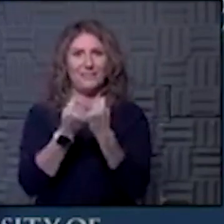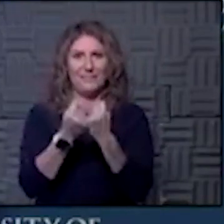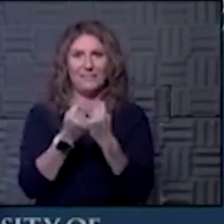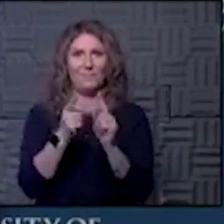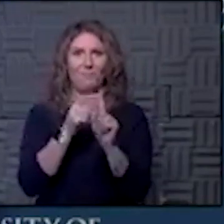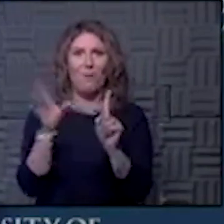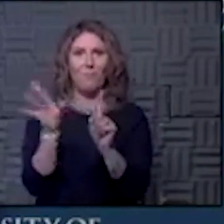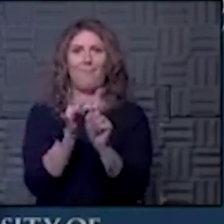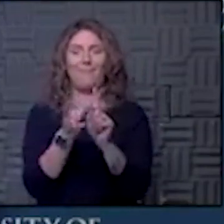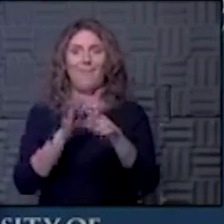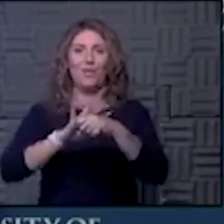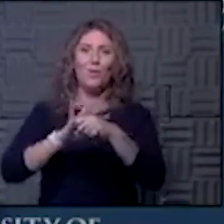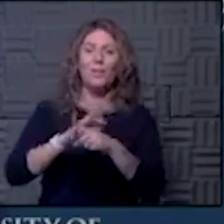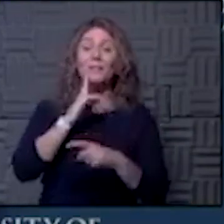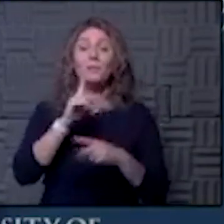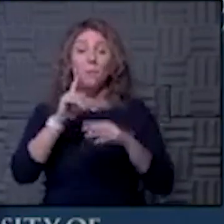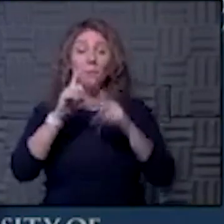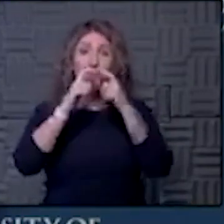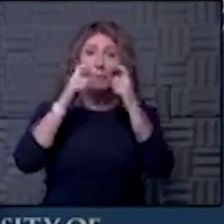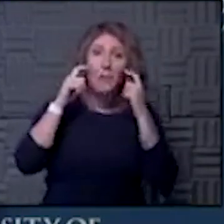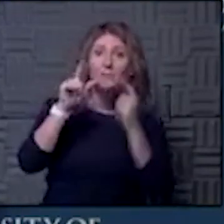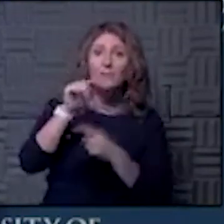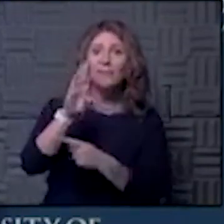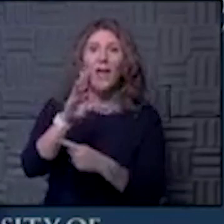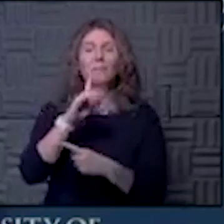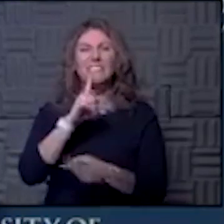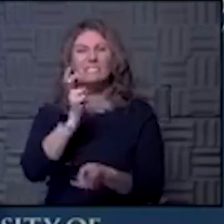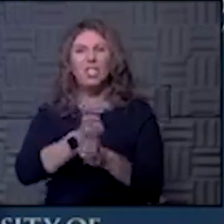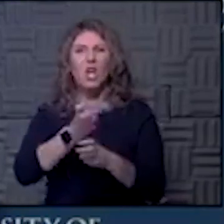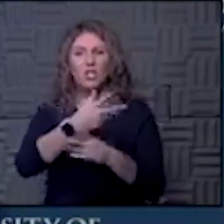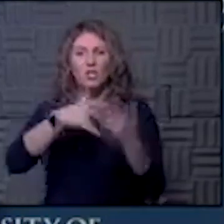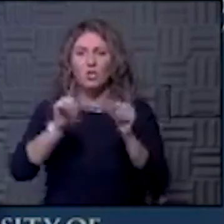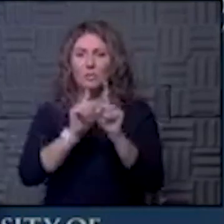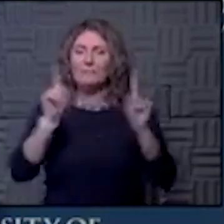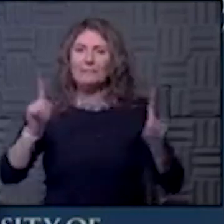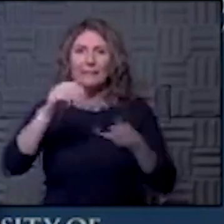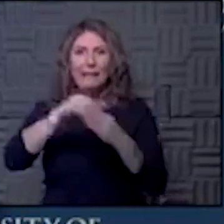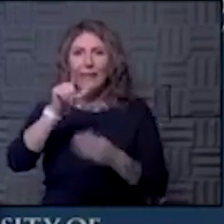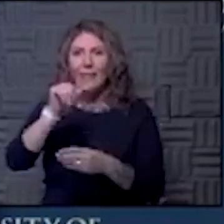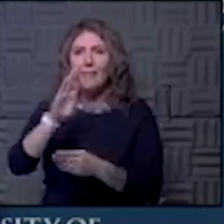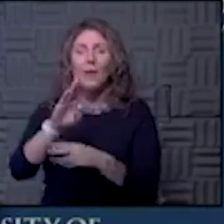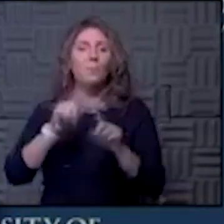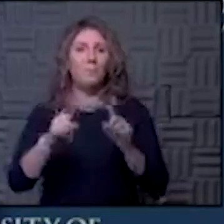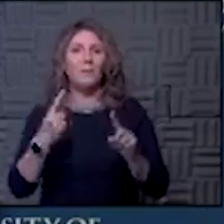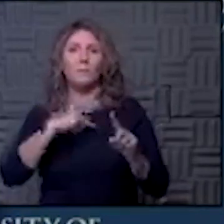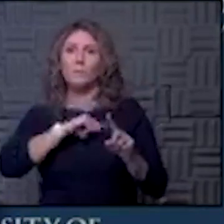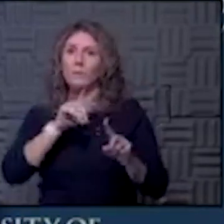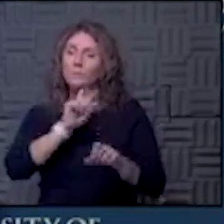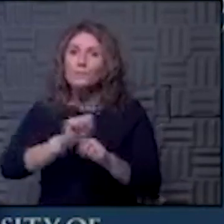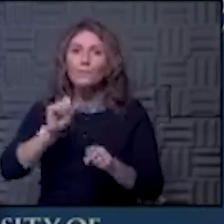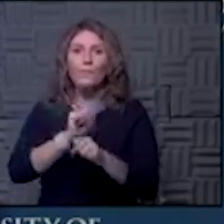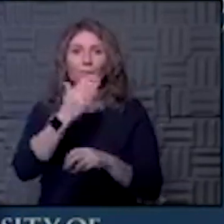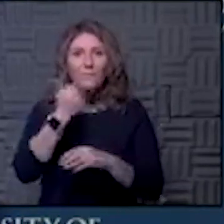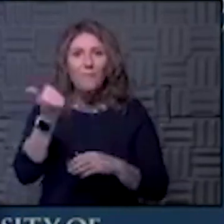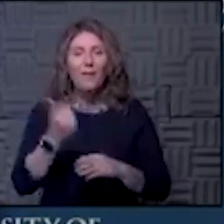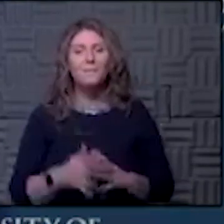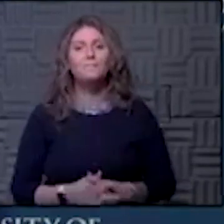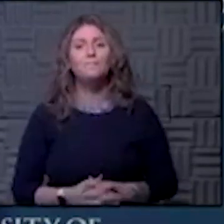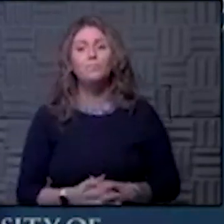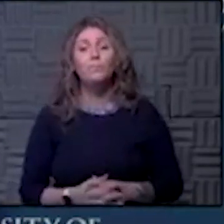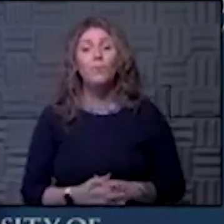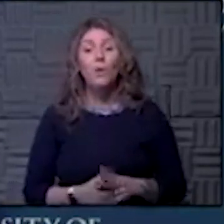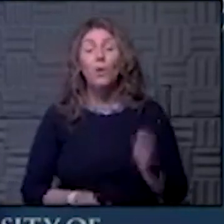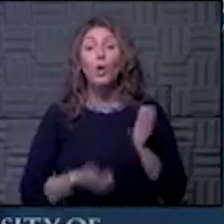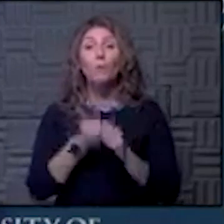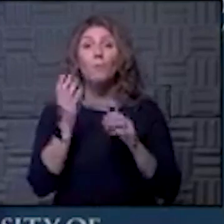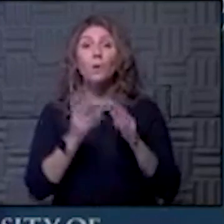So masking in the lab. It's hard to social distance in the lab, but we're doing the best that we can. I think more